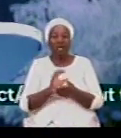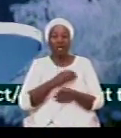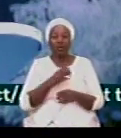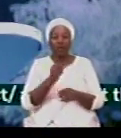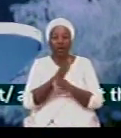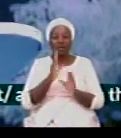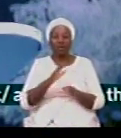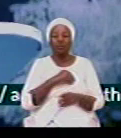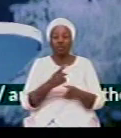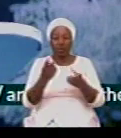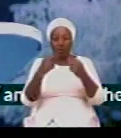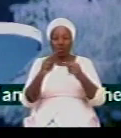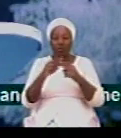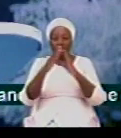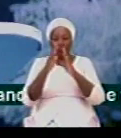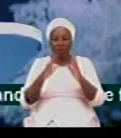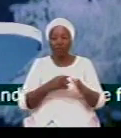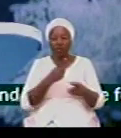after today.